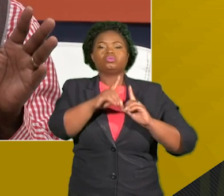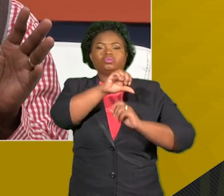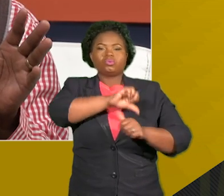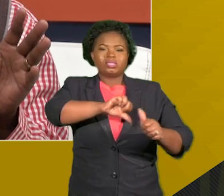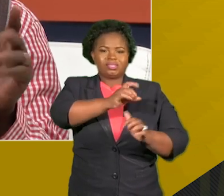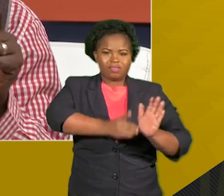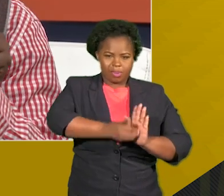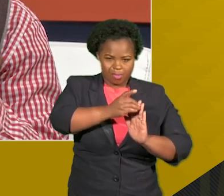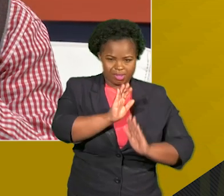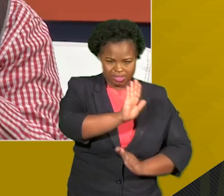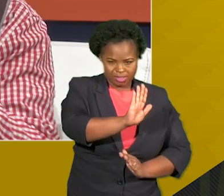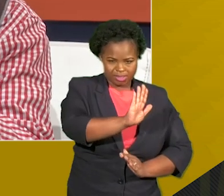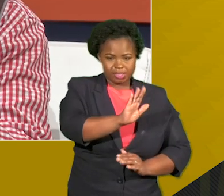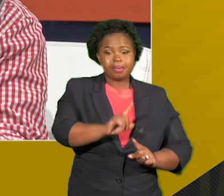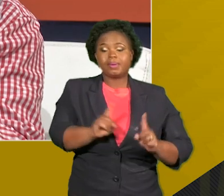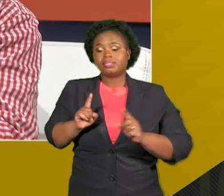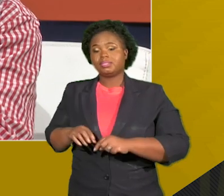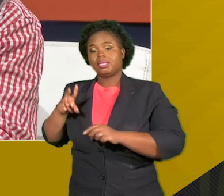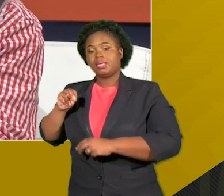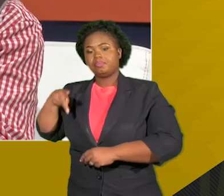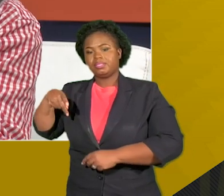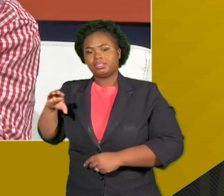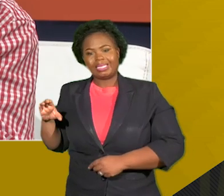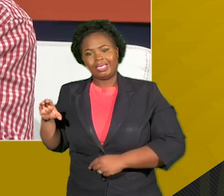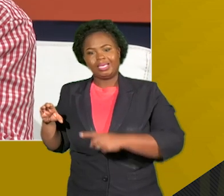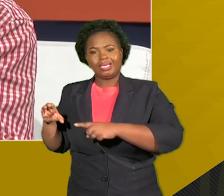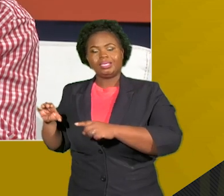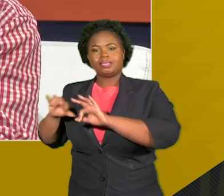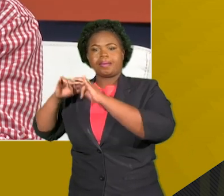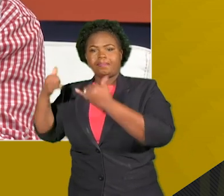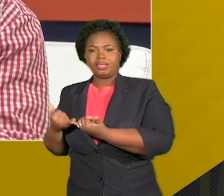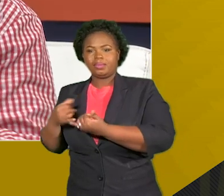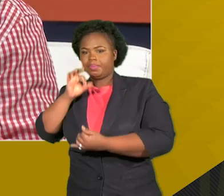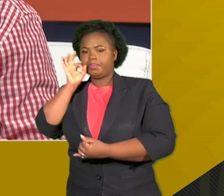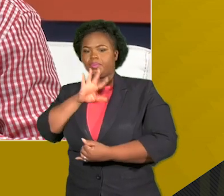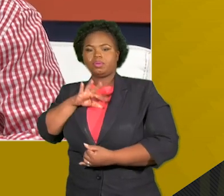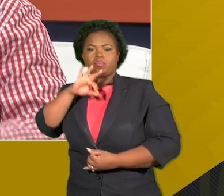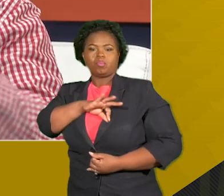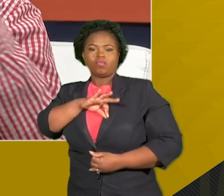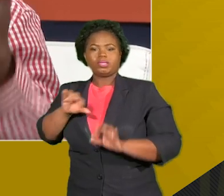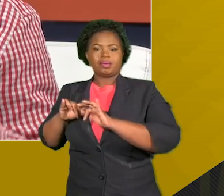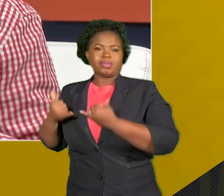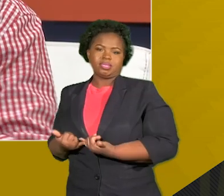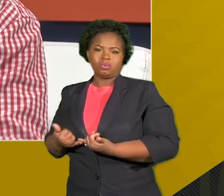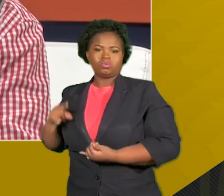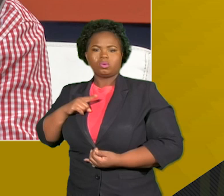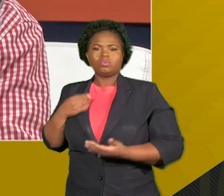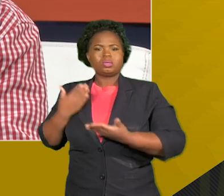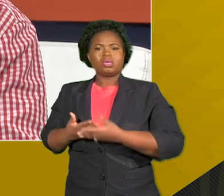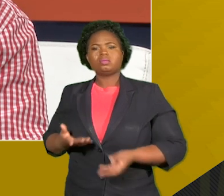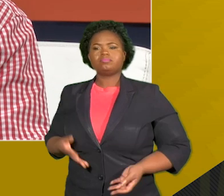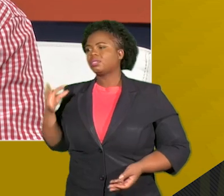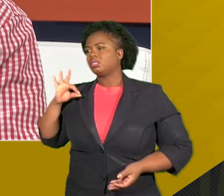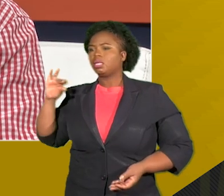Social Development. Okay. And yet NPC is a non-profit company. So for example, you can be running a company ababizi